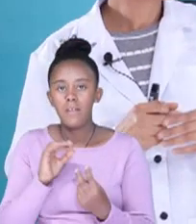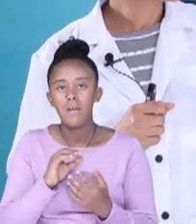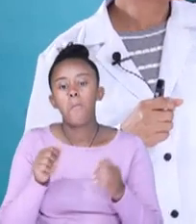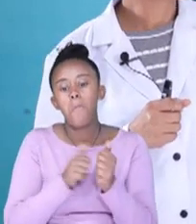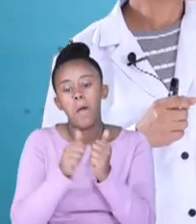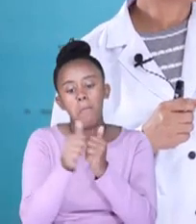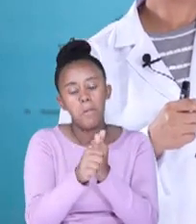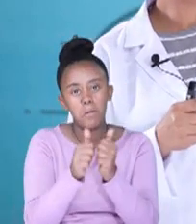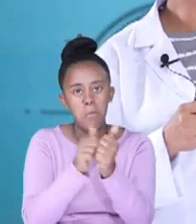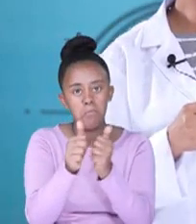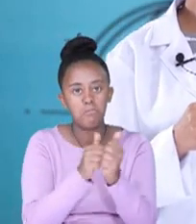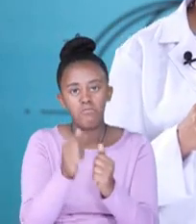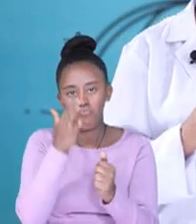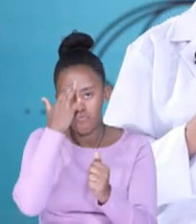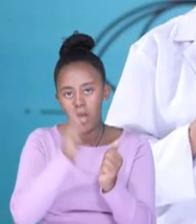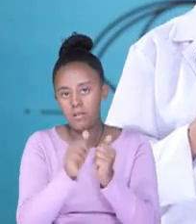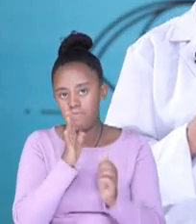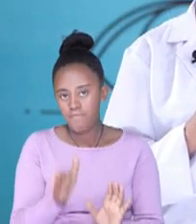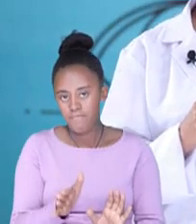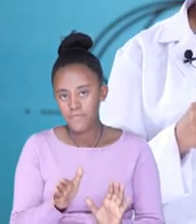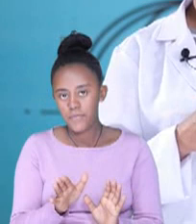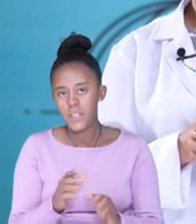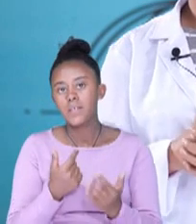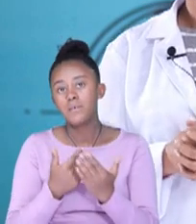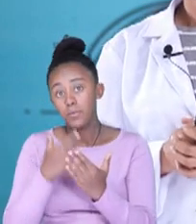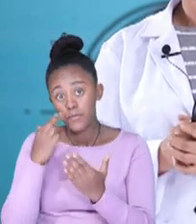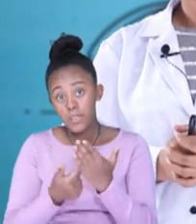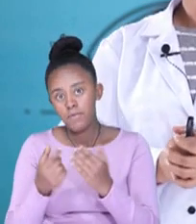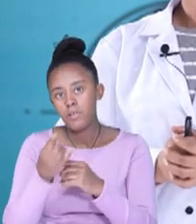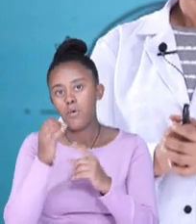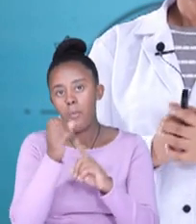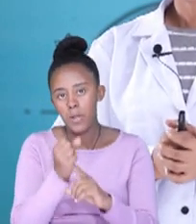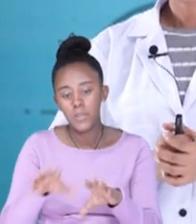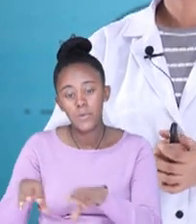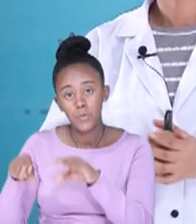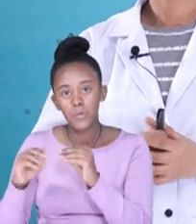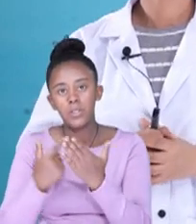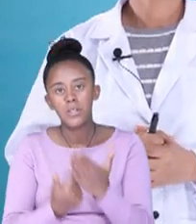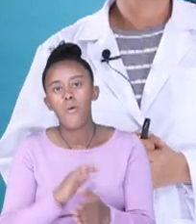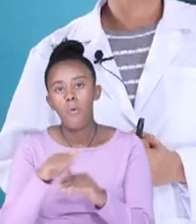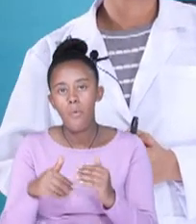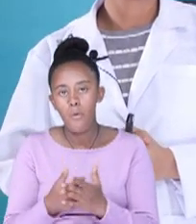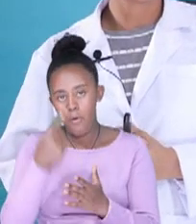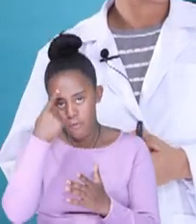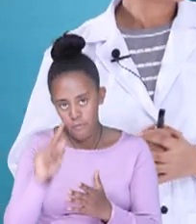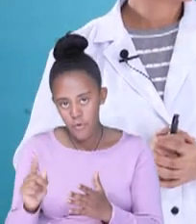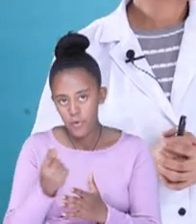permeable because of the presence of these different components. Students, this is all